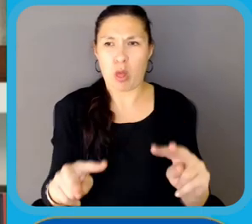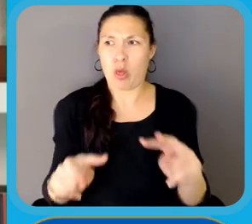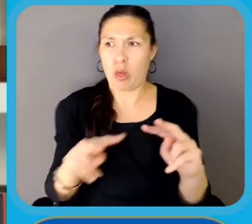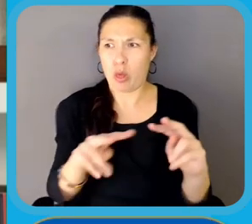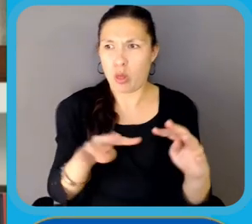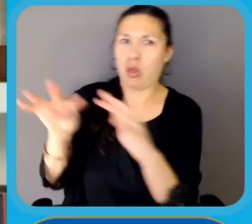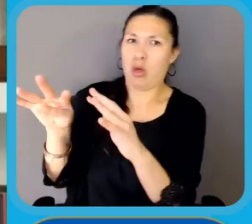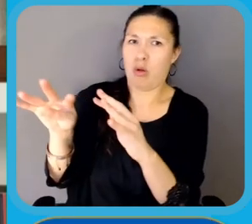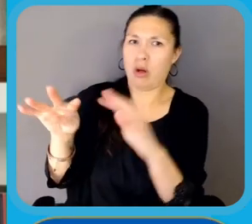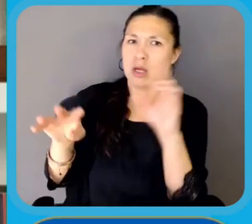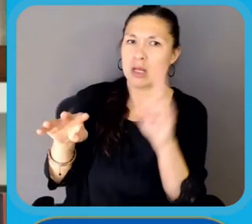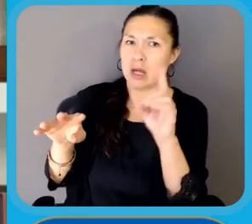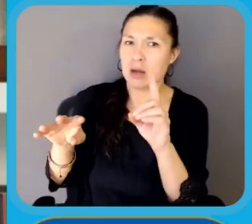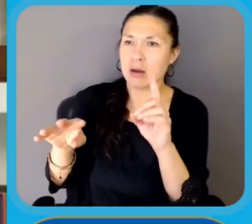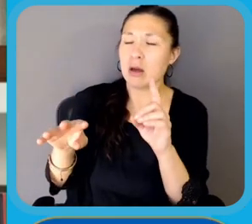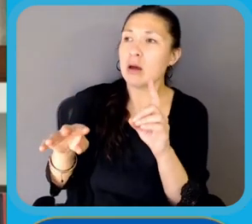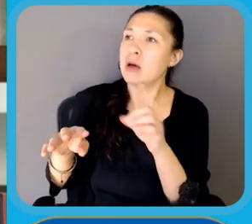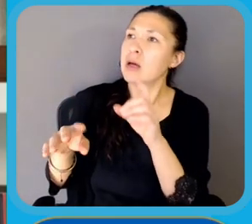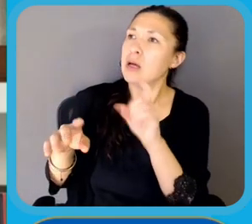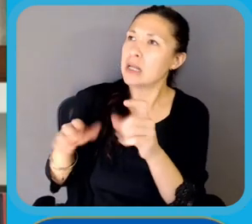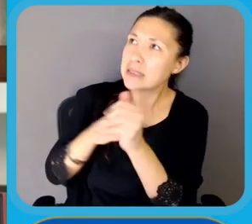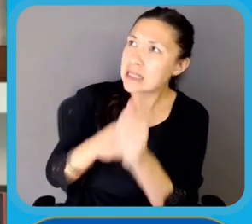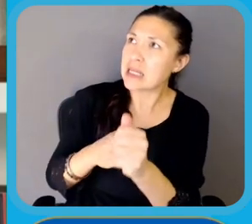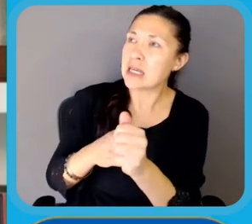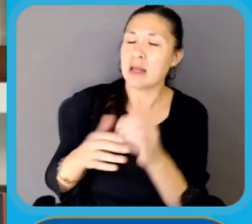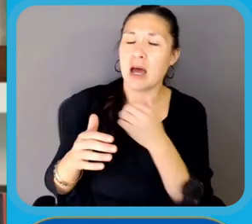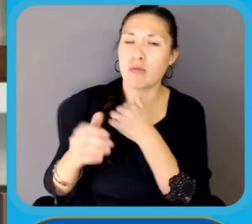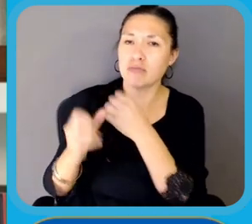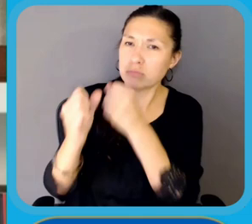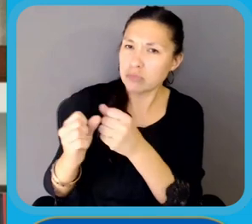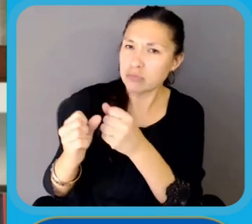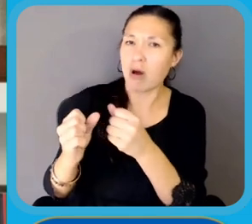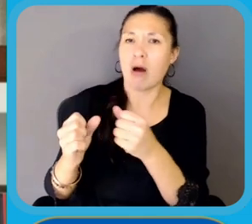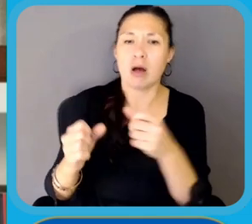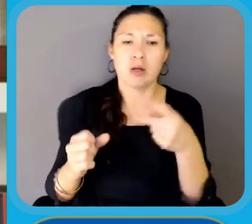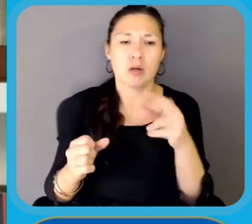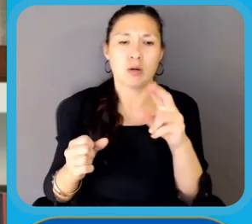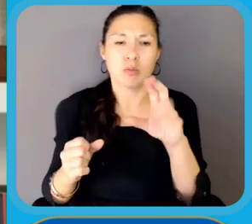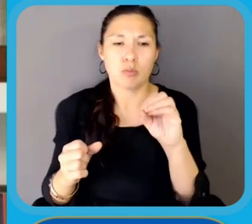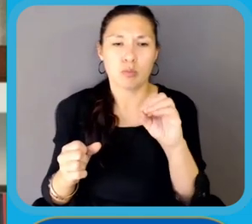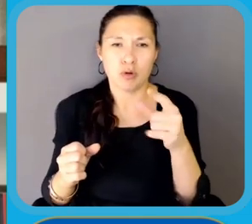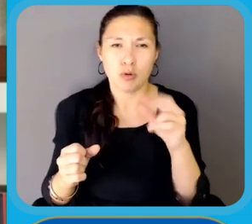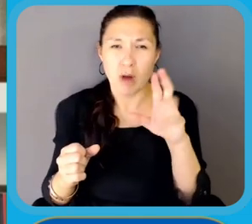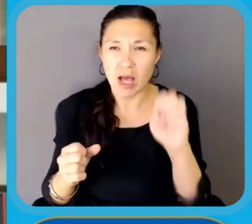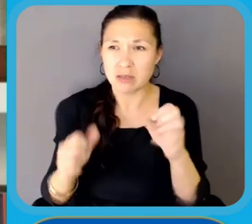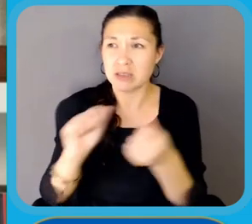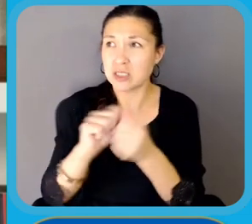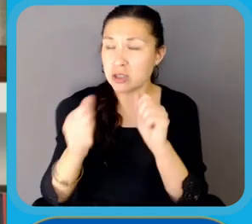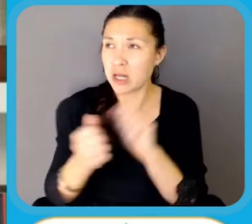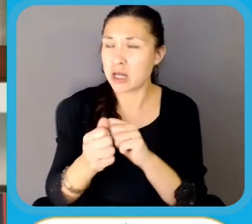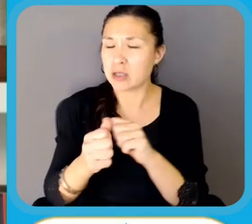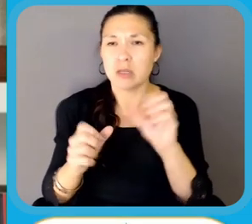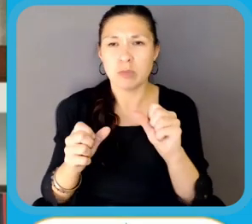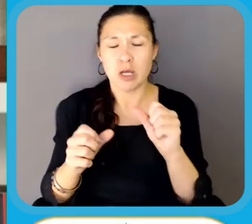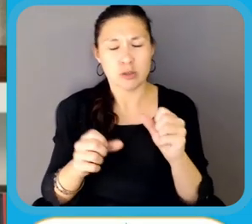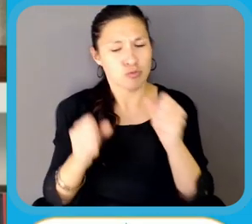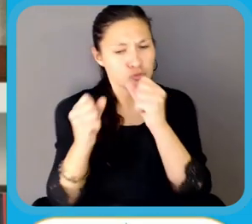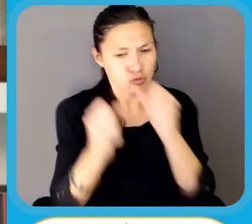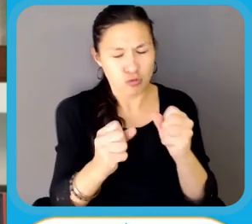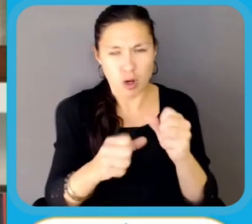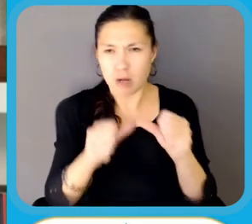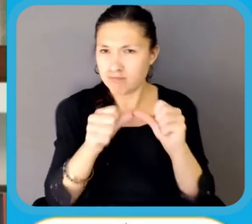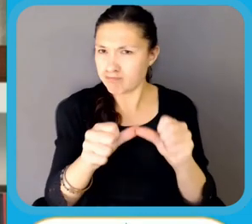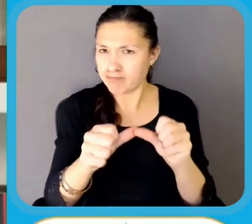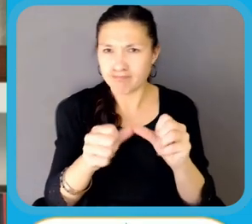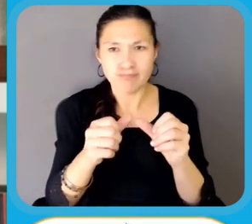on bold, progressive change that embraces the conviction that government is the great equalizer of opportunity.